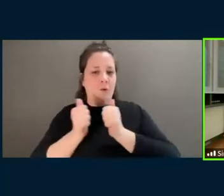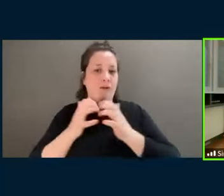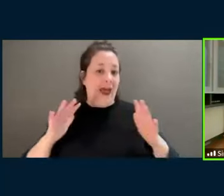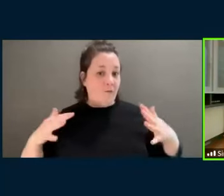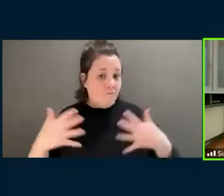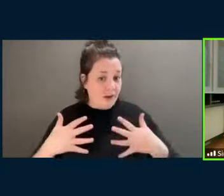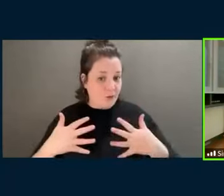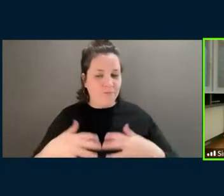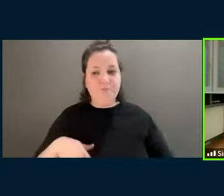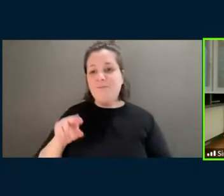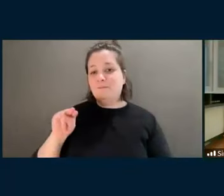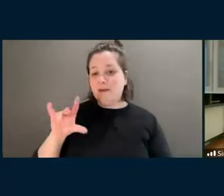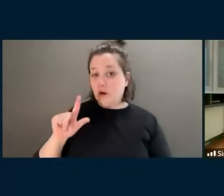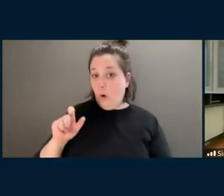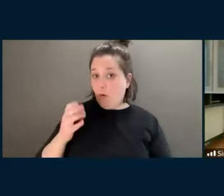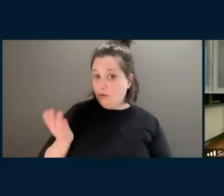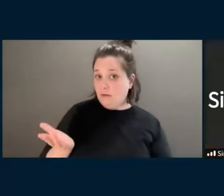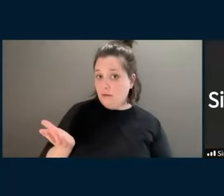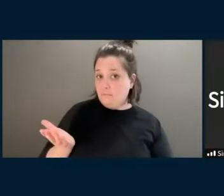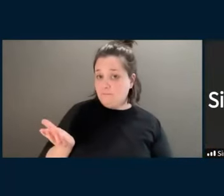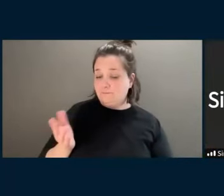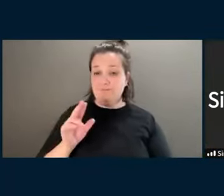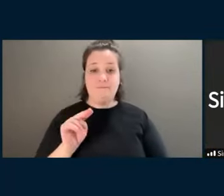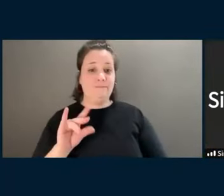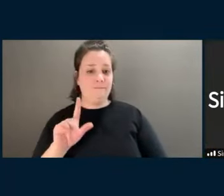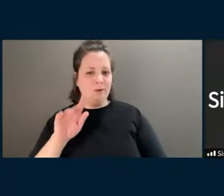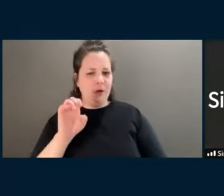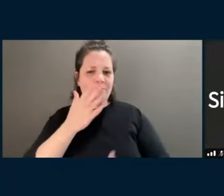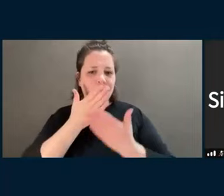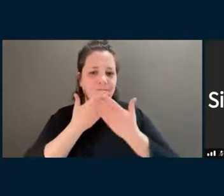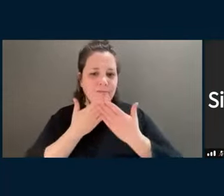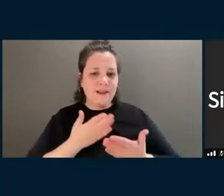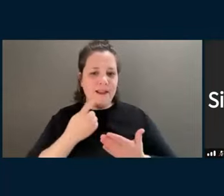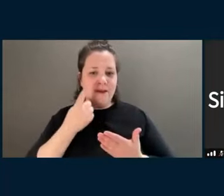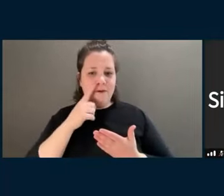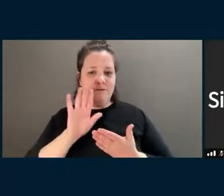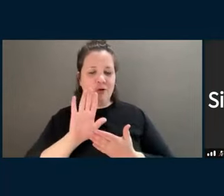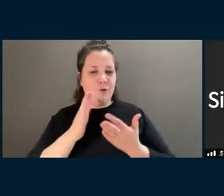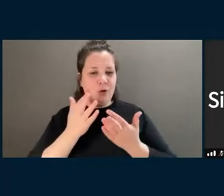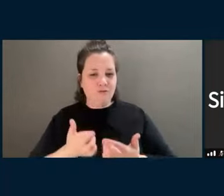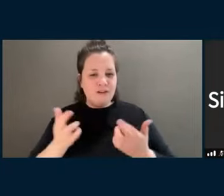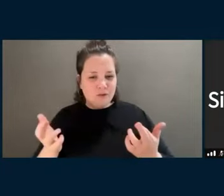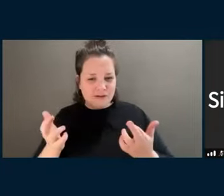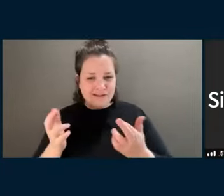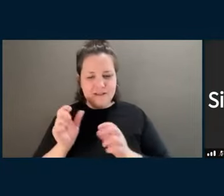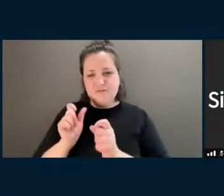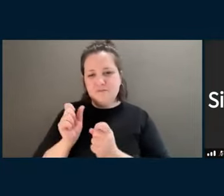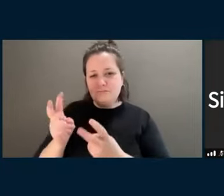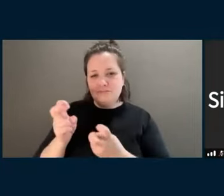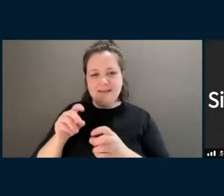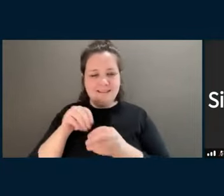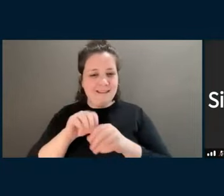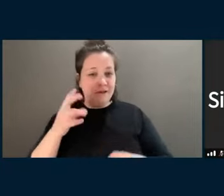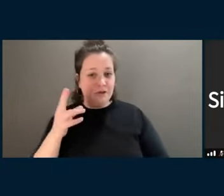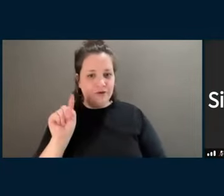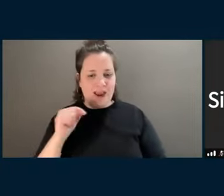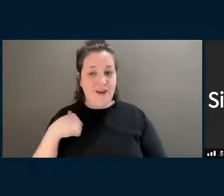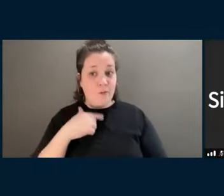turn it back to you. Well, thank you so much, Sim, and thank you so much for the resources that you shared in the chat. We hope that others will take advantage of